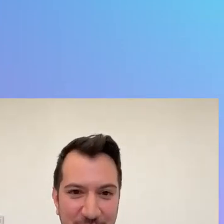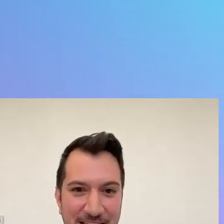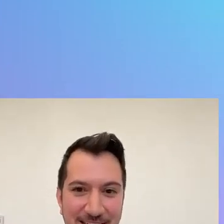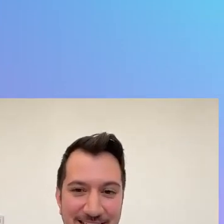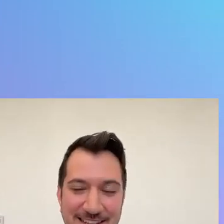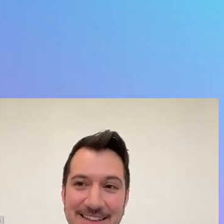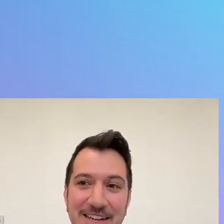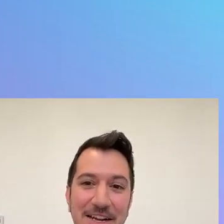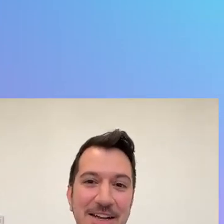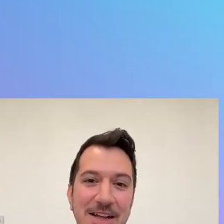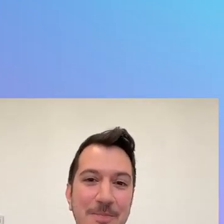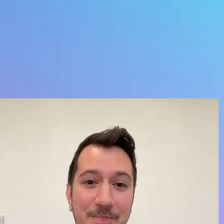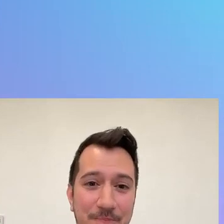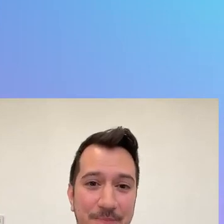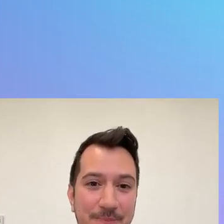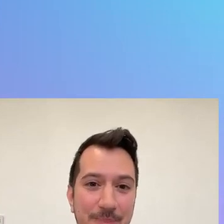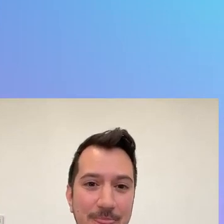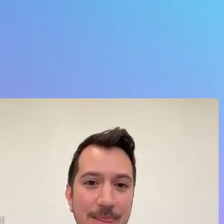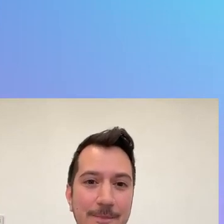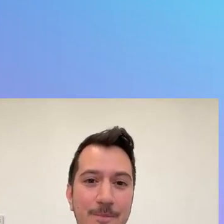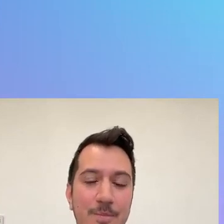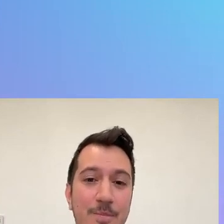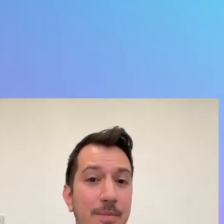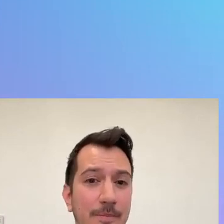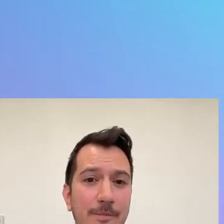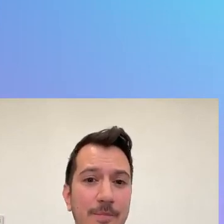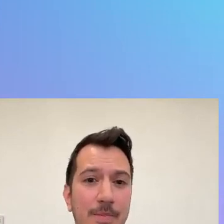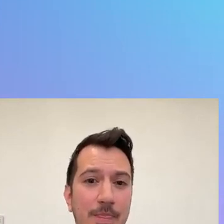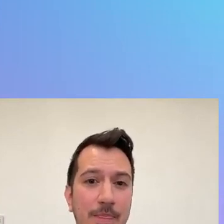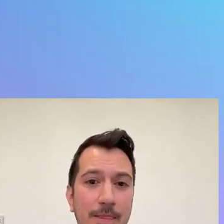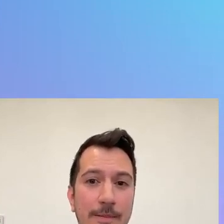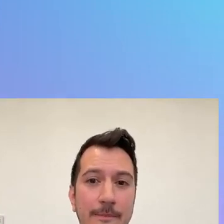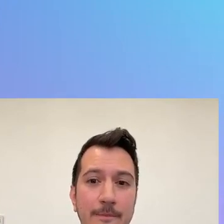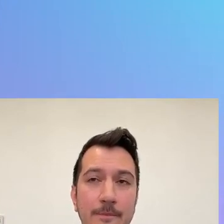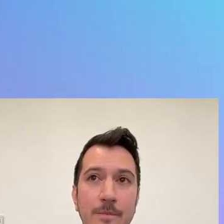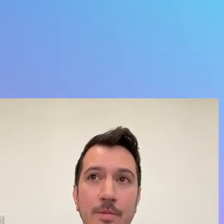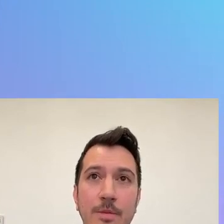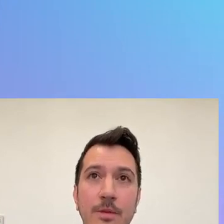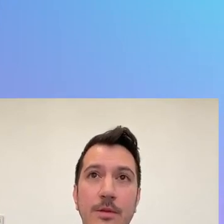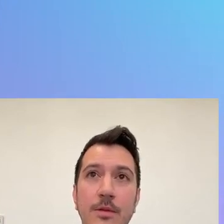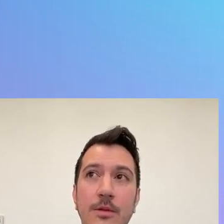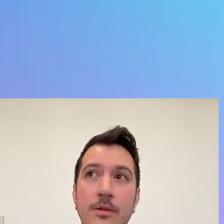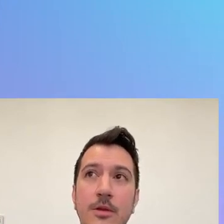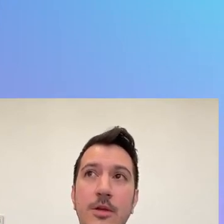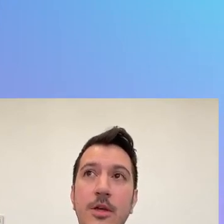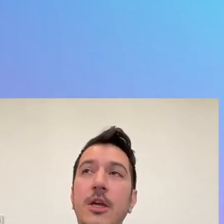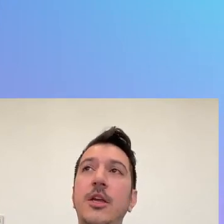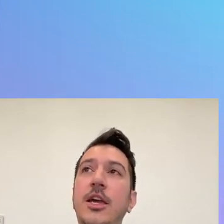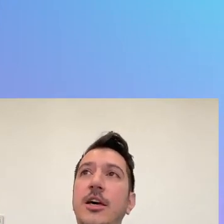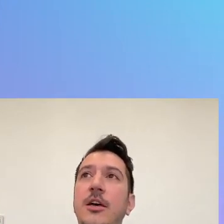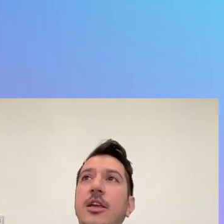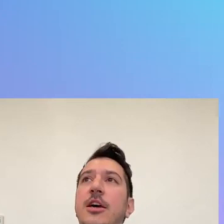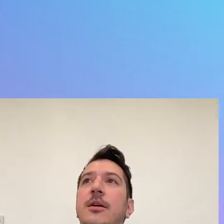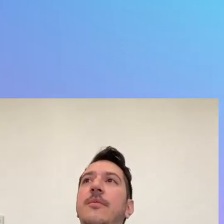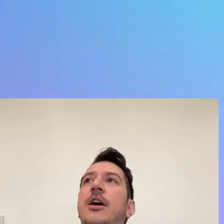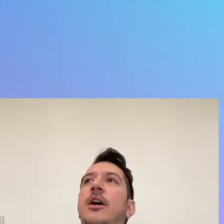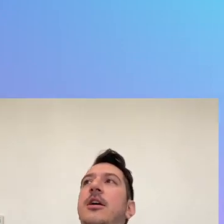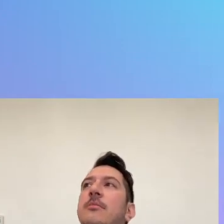I did forget. The multiple contrast options, if you're offering them, how do you take that into account with these different requirements?